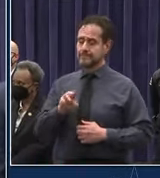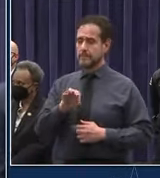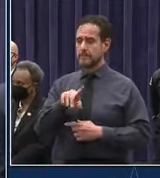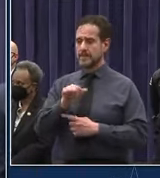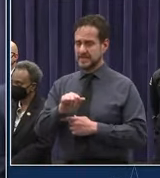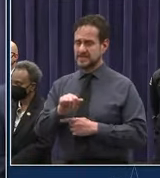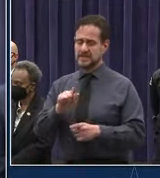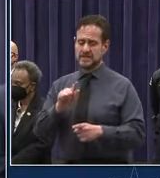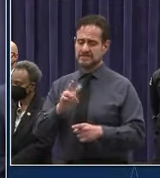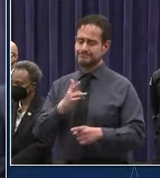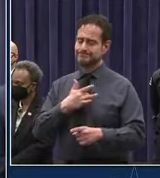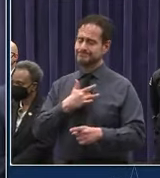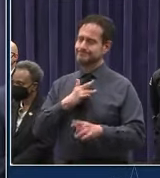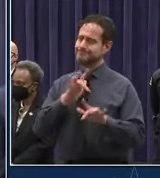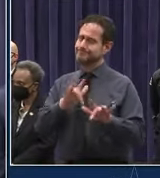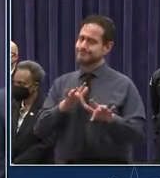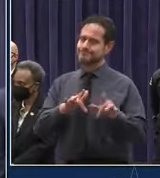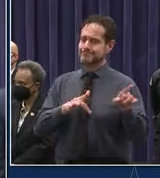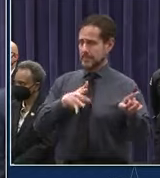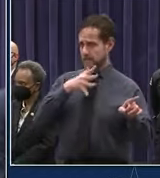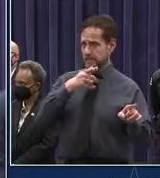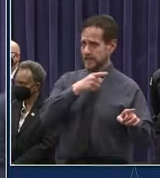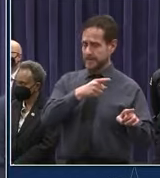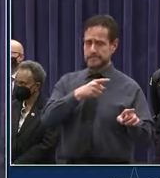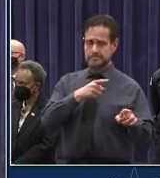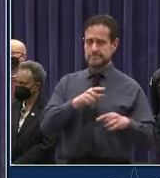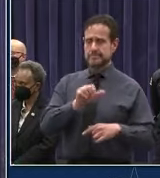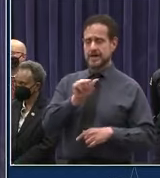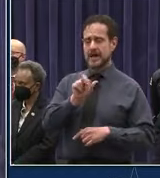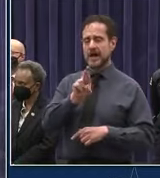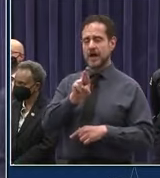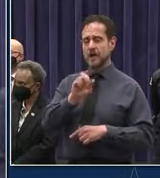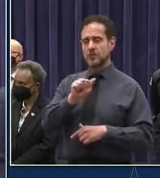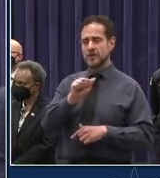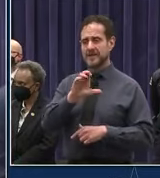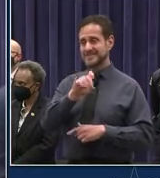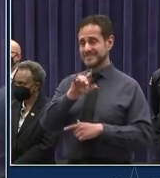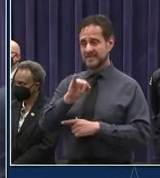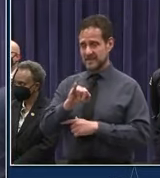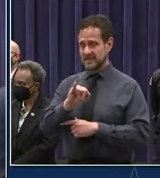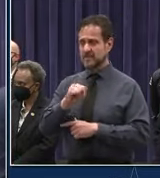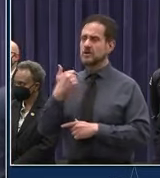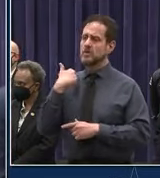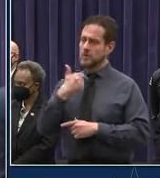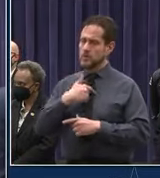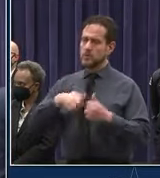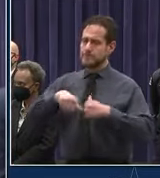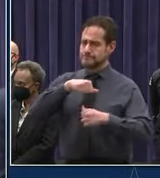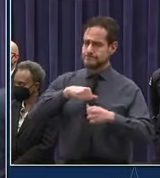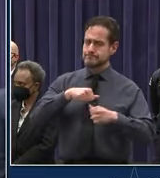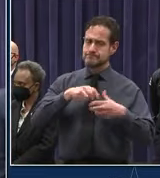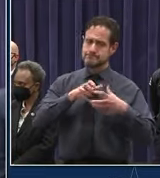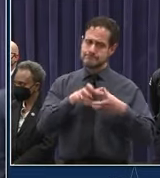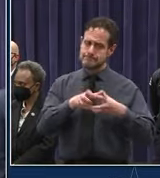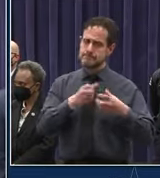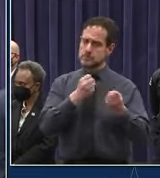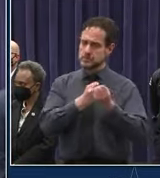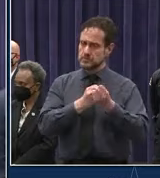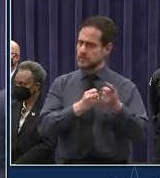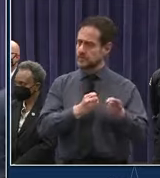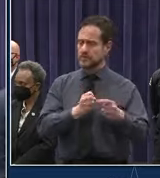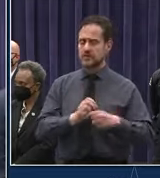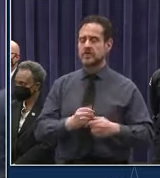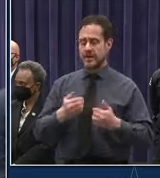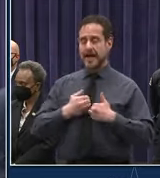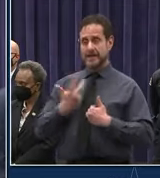feel for the mom, Araceli. We mourn with her in such a way that it's just unimaginable. I have